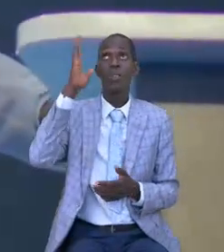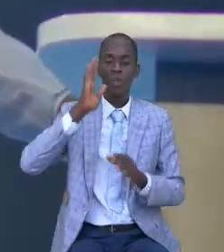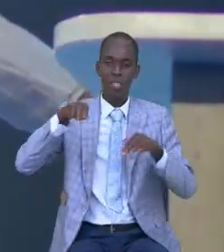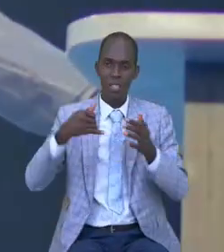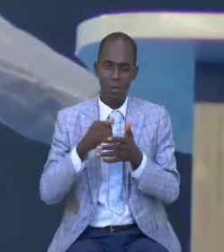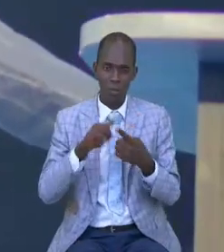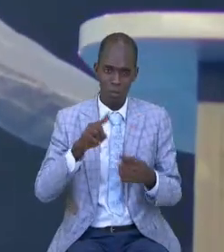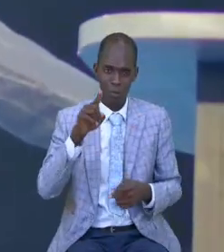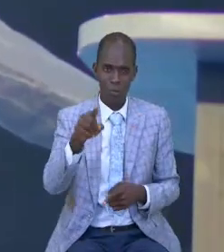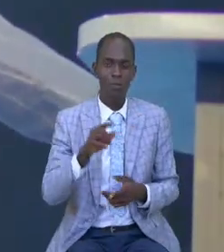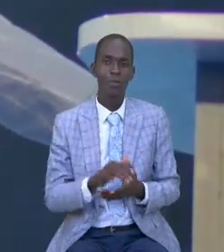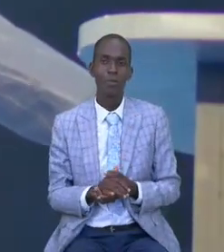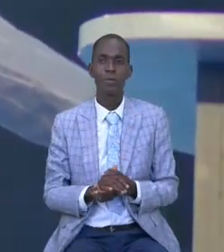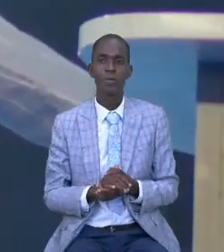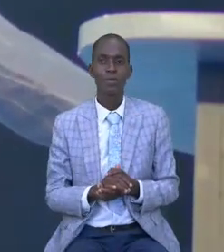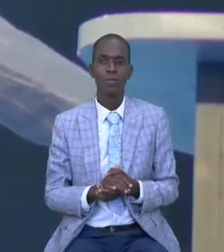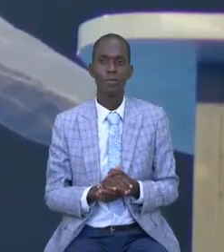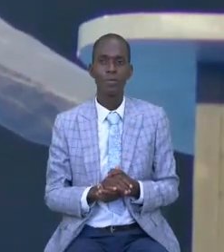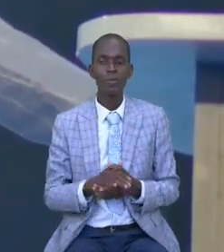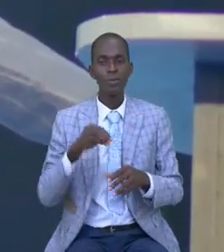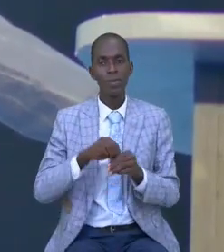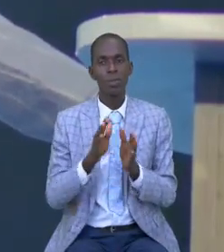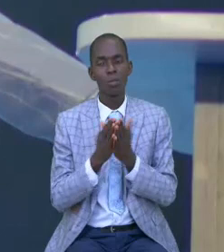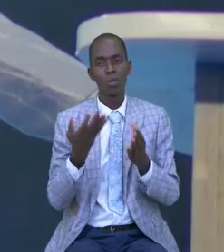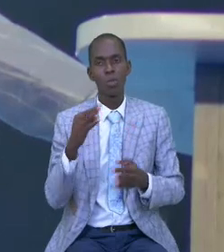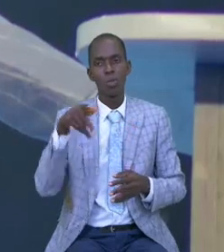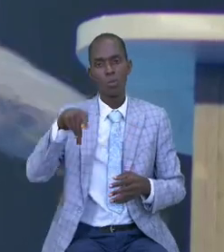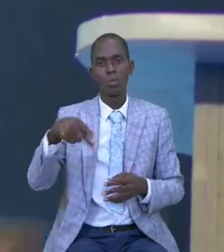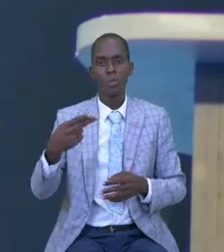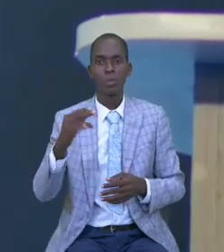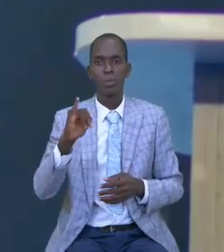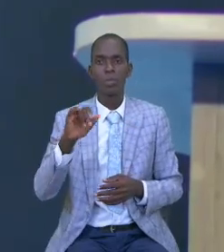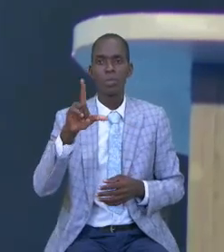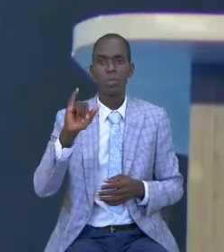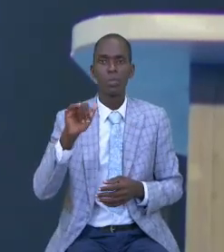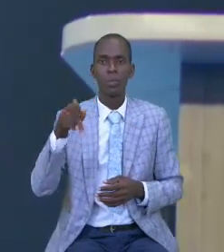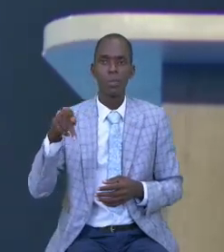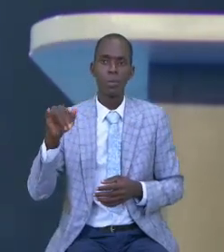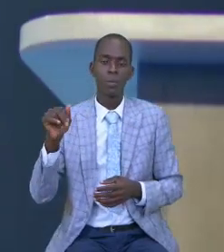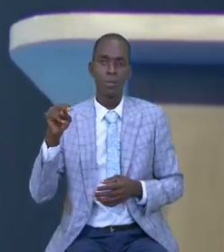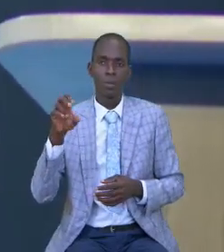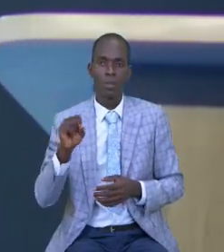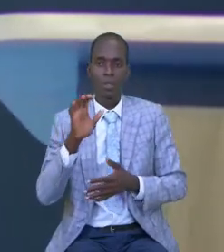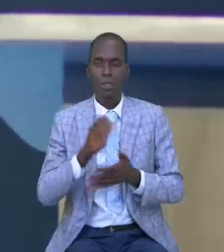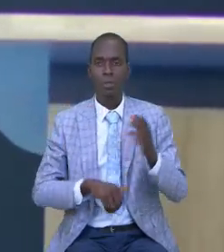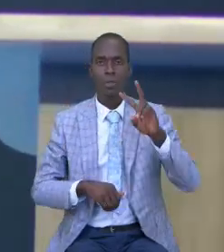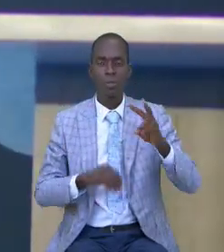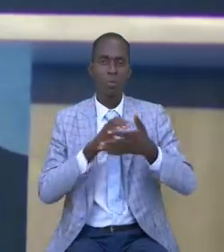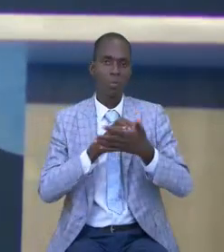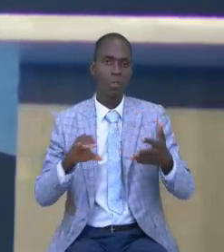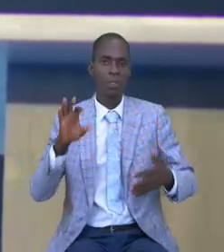it you. In Philippians chapter 2, reading from verse 9. Philippians chapter